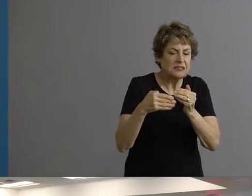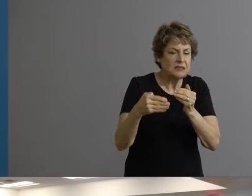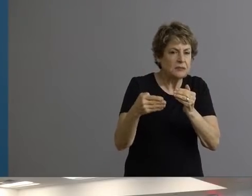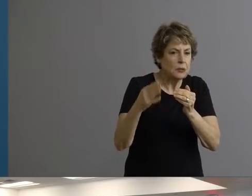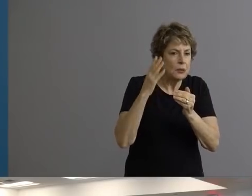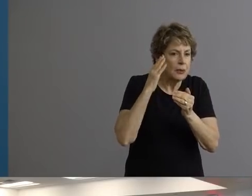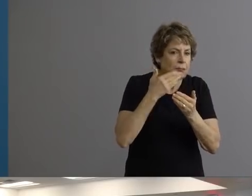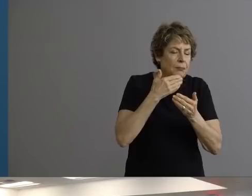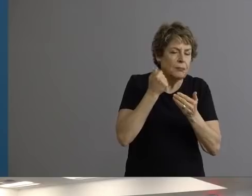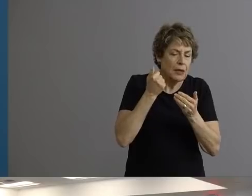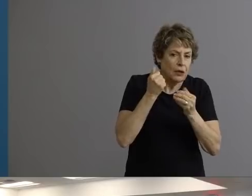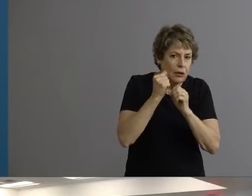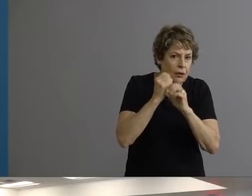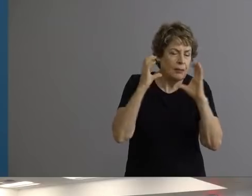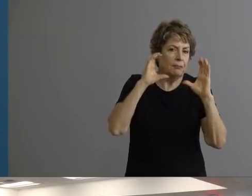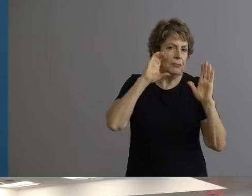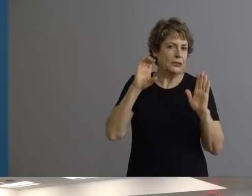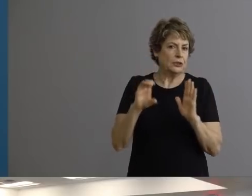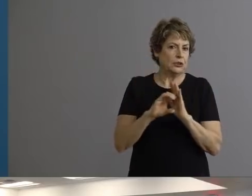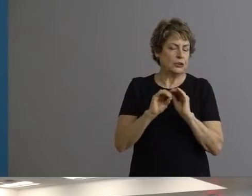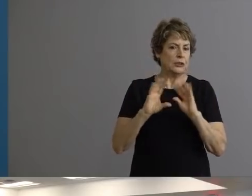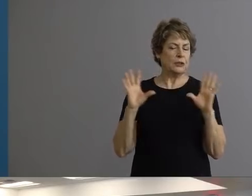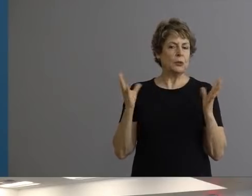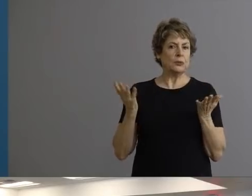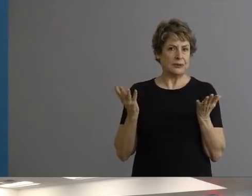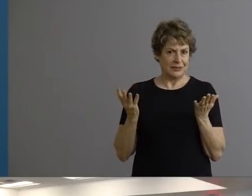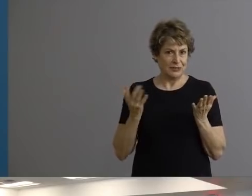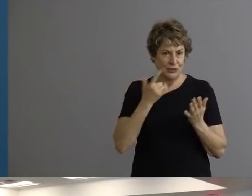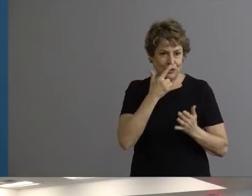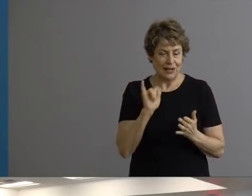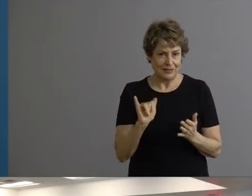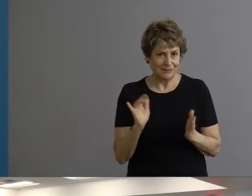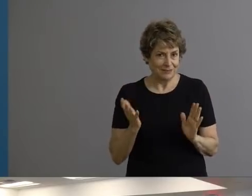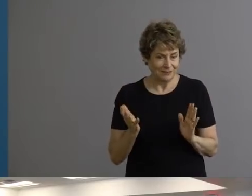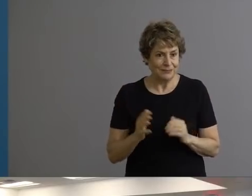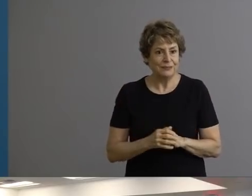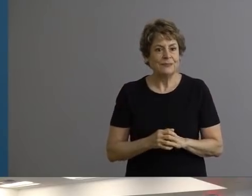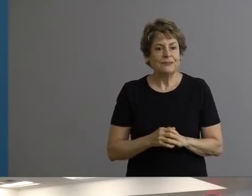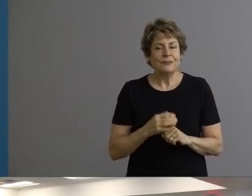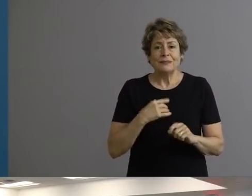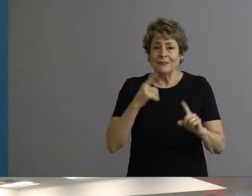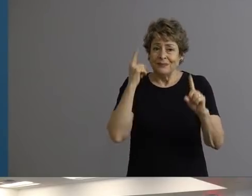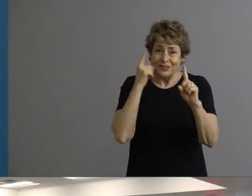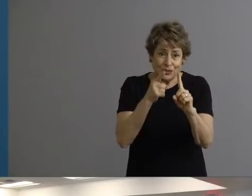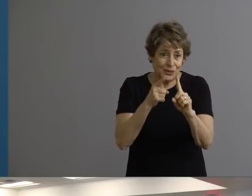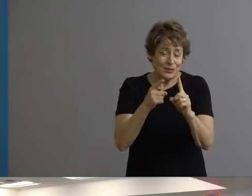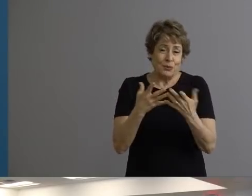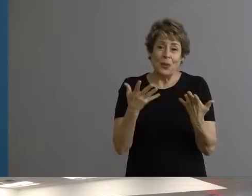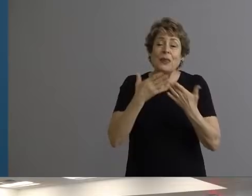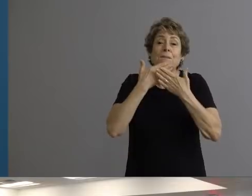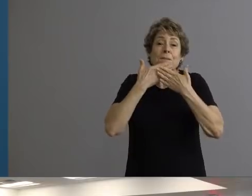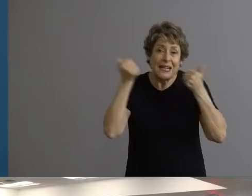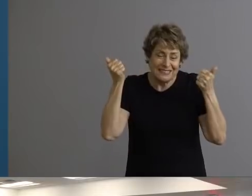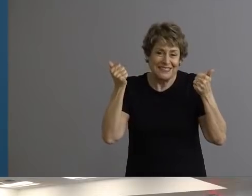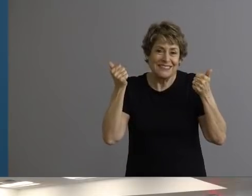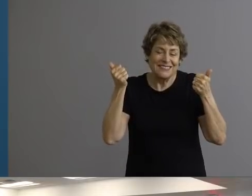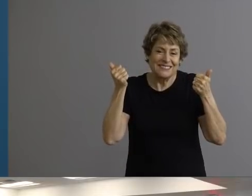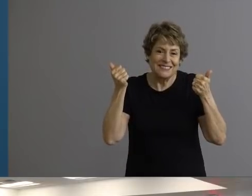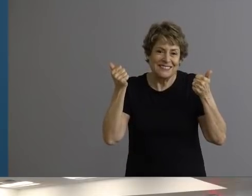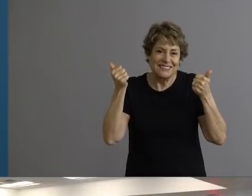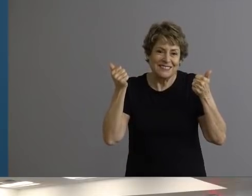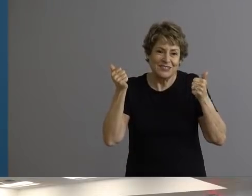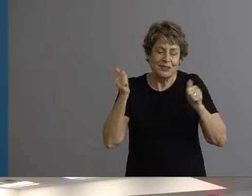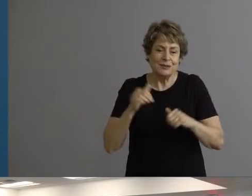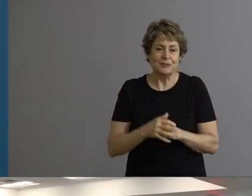we tried to do when possible, and it's a real challenge in COVID-19, is to reduce